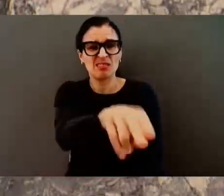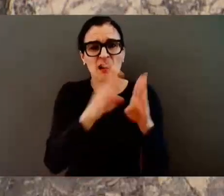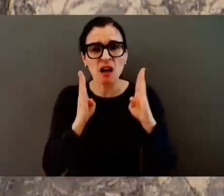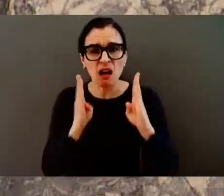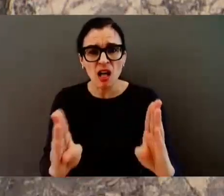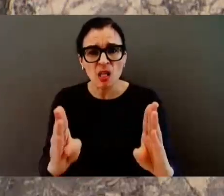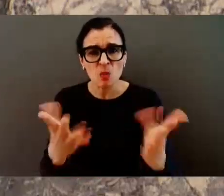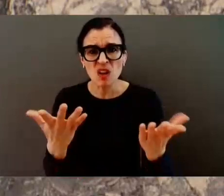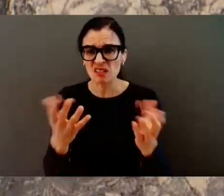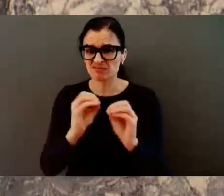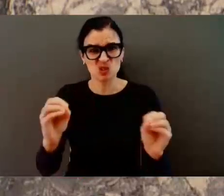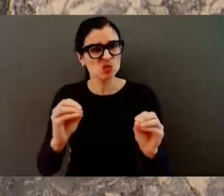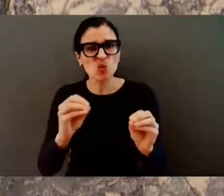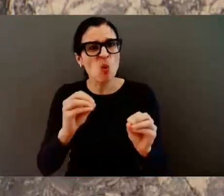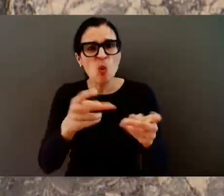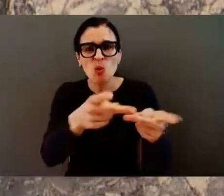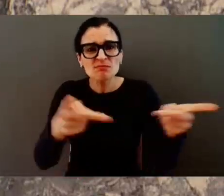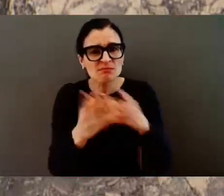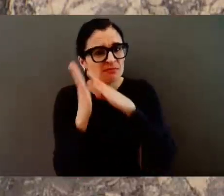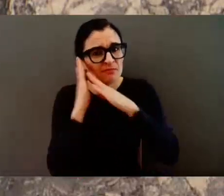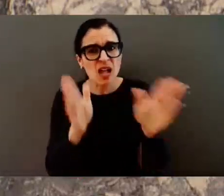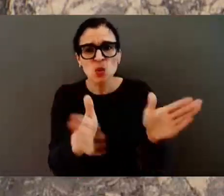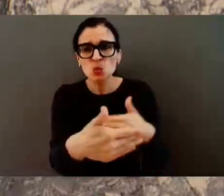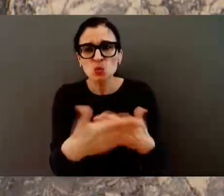died because they couldn't get airlifted.